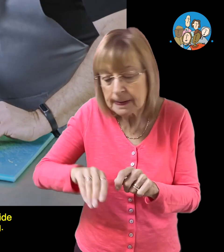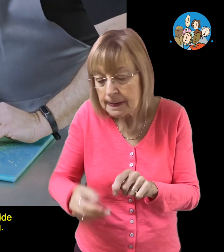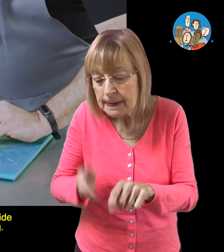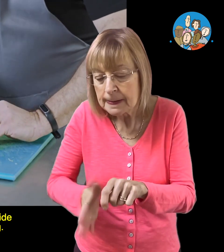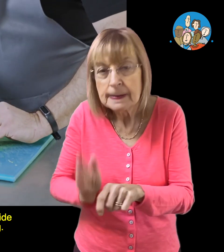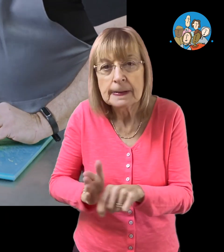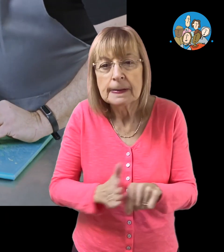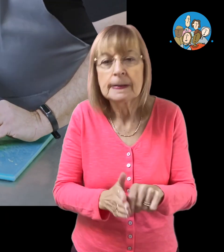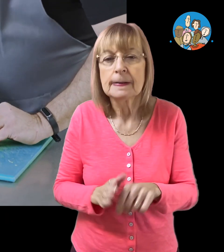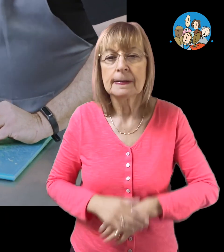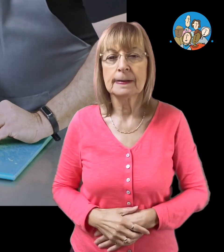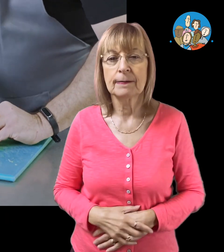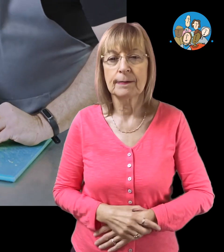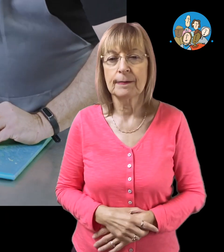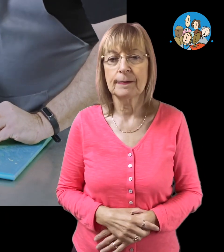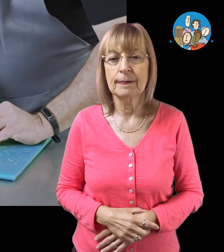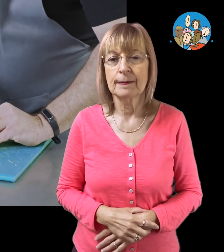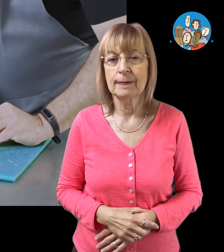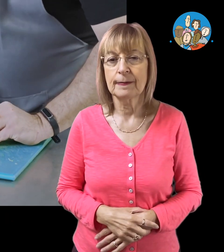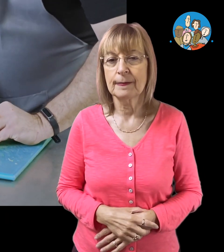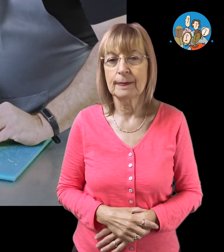just slicing,